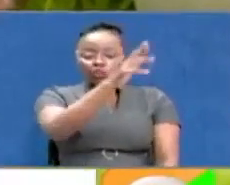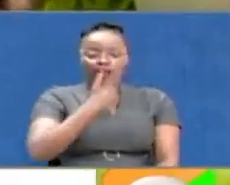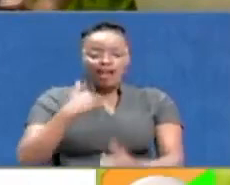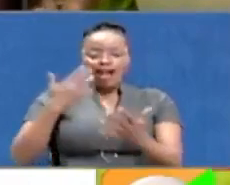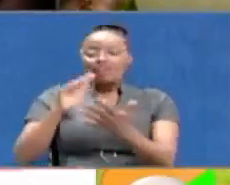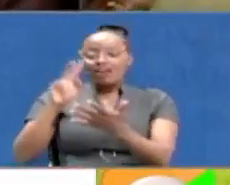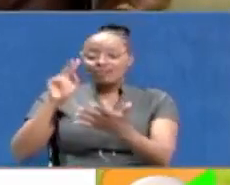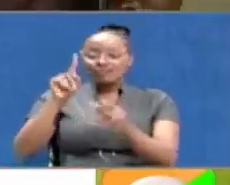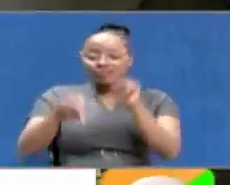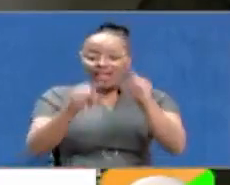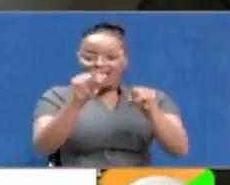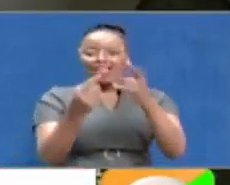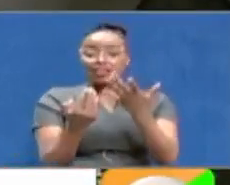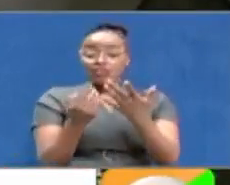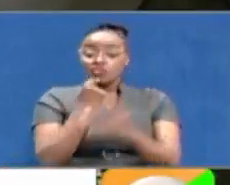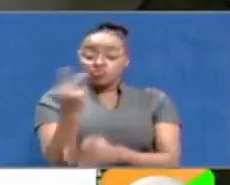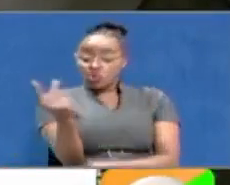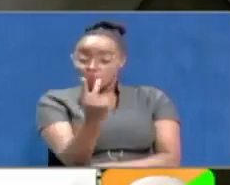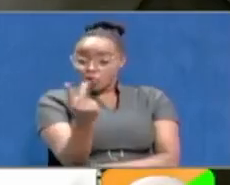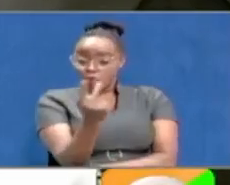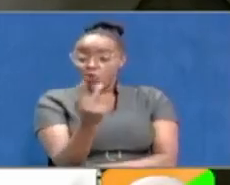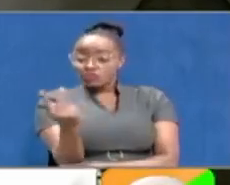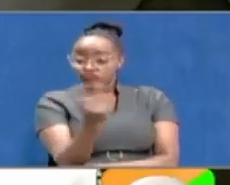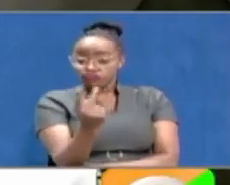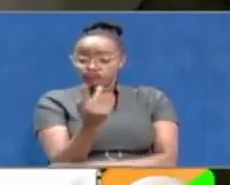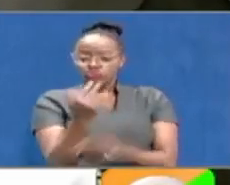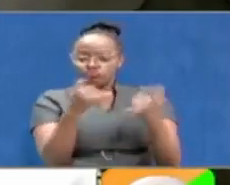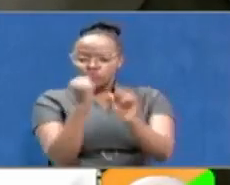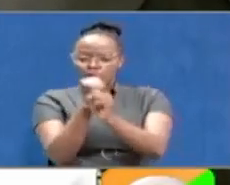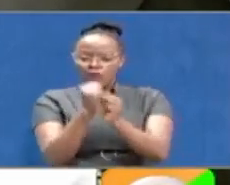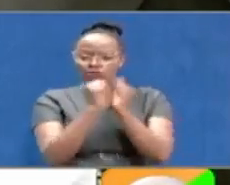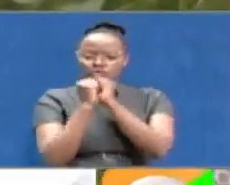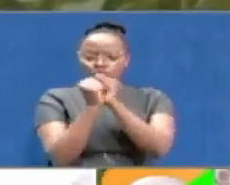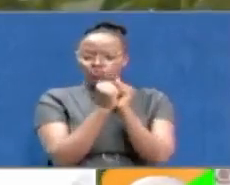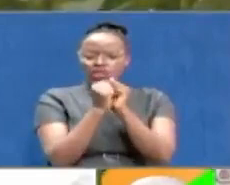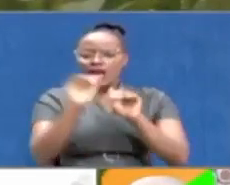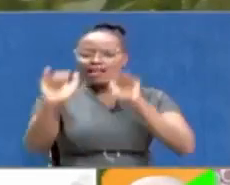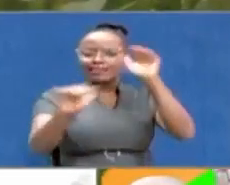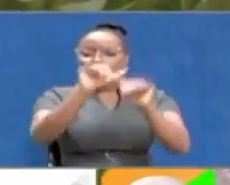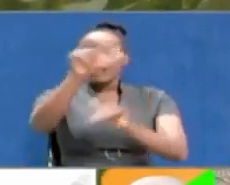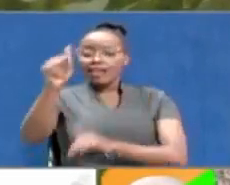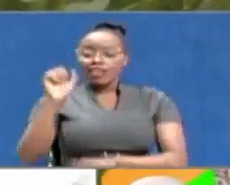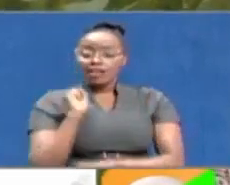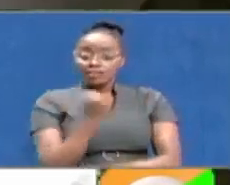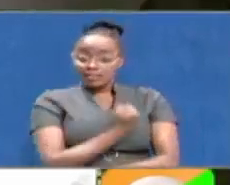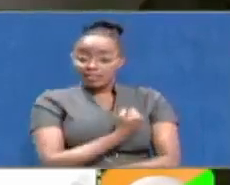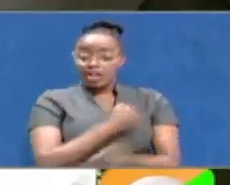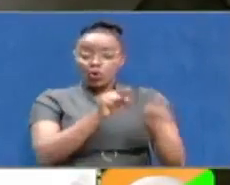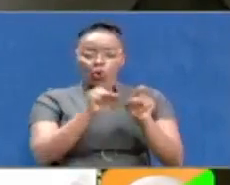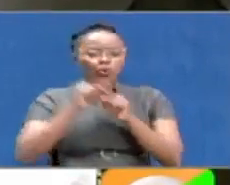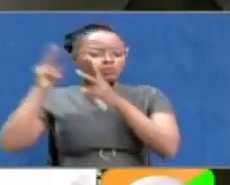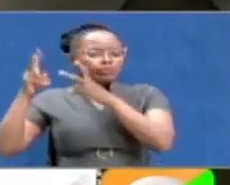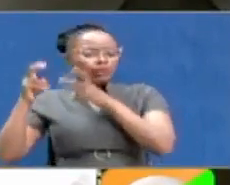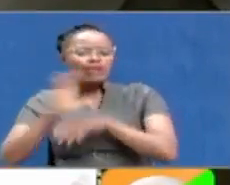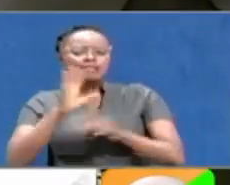are in agreement with that variation. Now we've told both of them, go and ban the midnight oil, consult also other senators, also listen to what